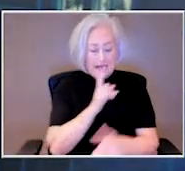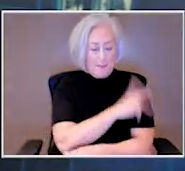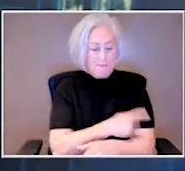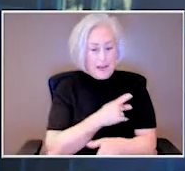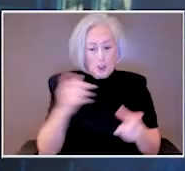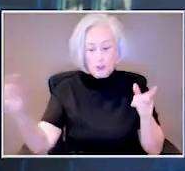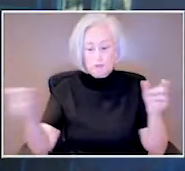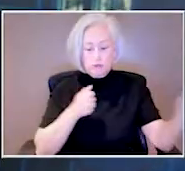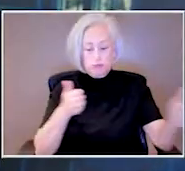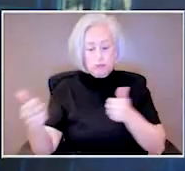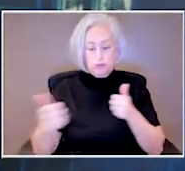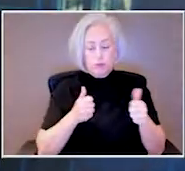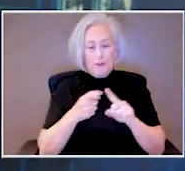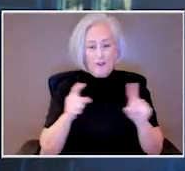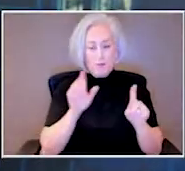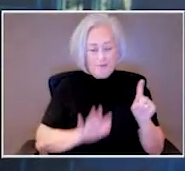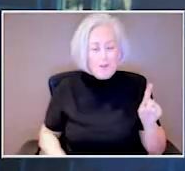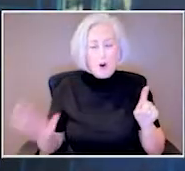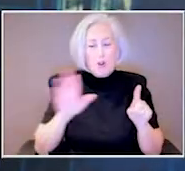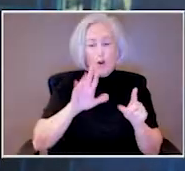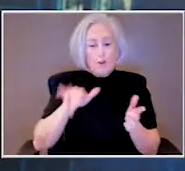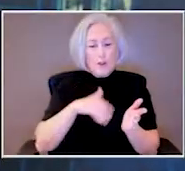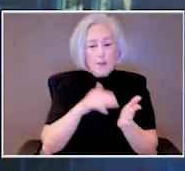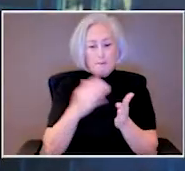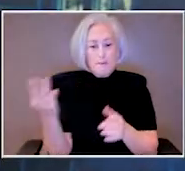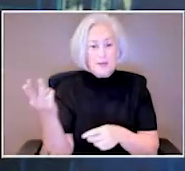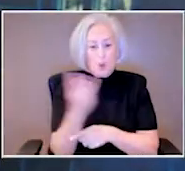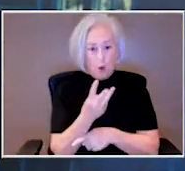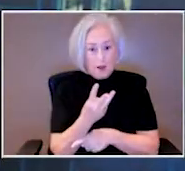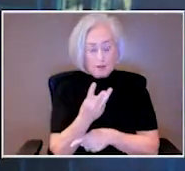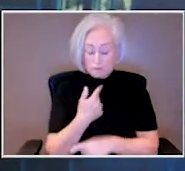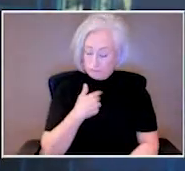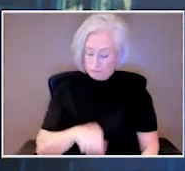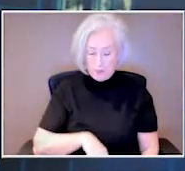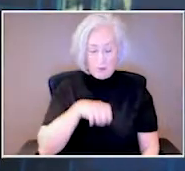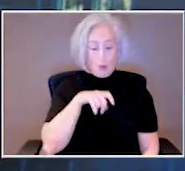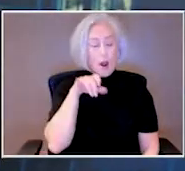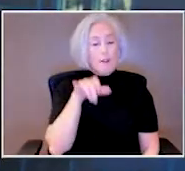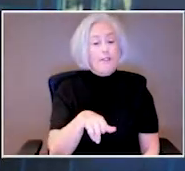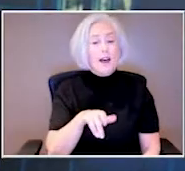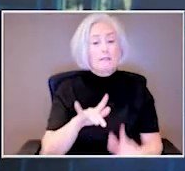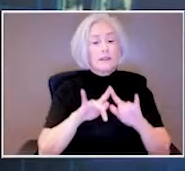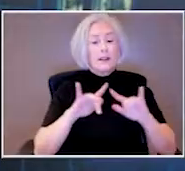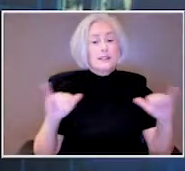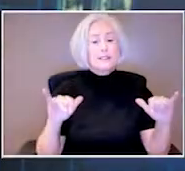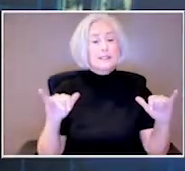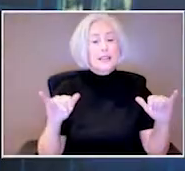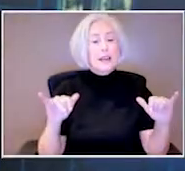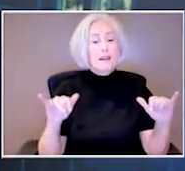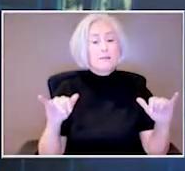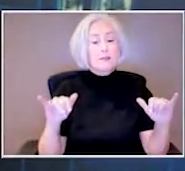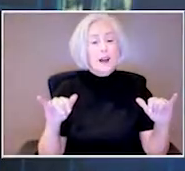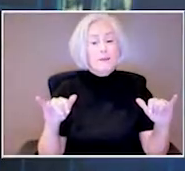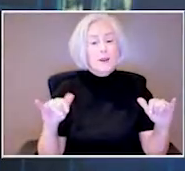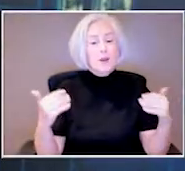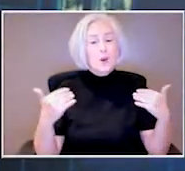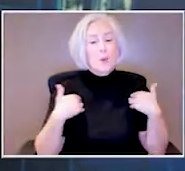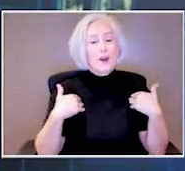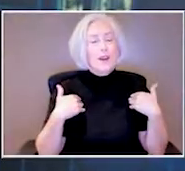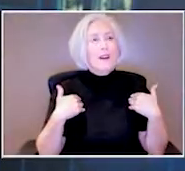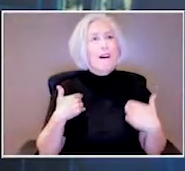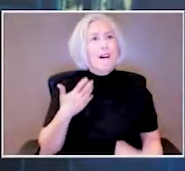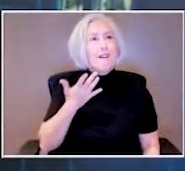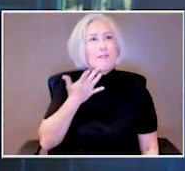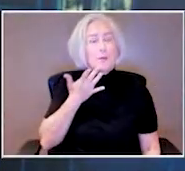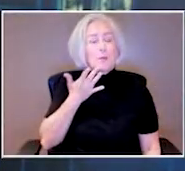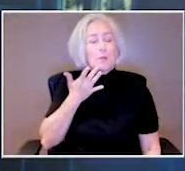Midwest. And number one, I'm very proud of that. But number two, we get the privilege of being able to